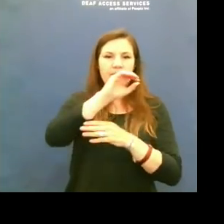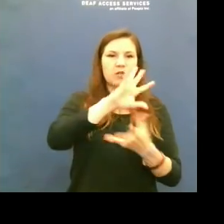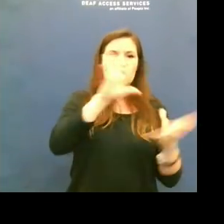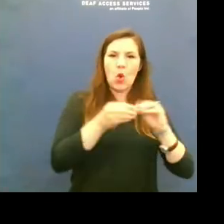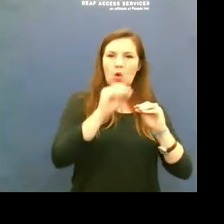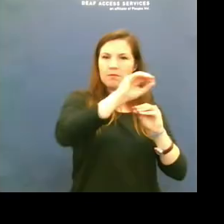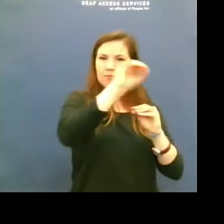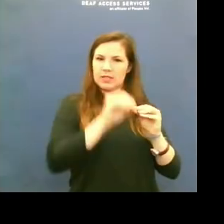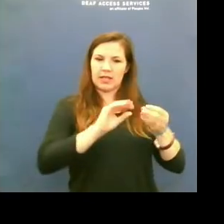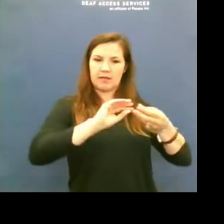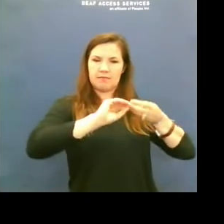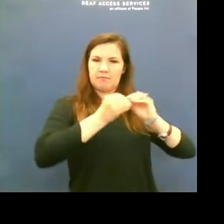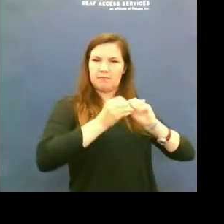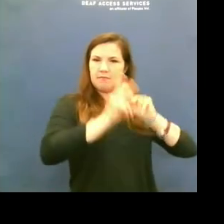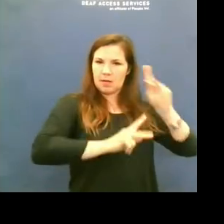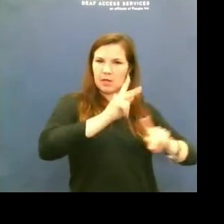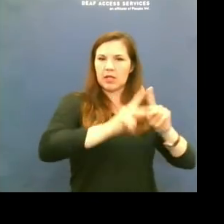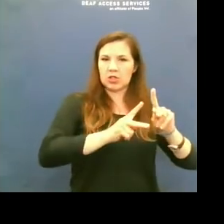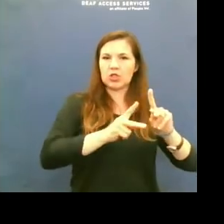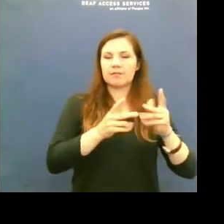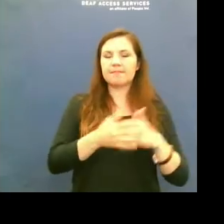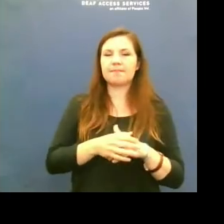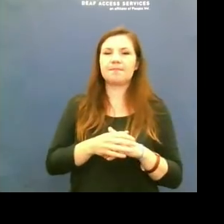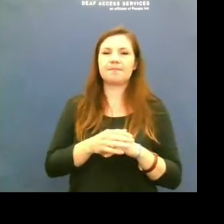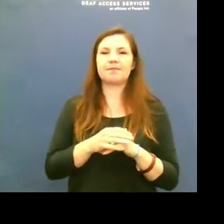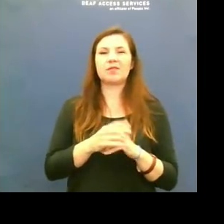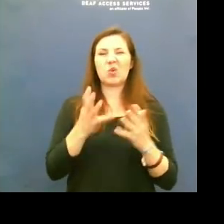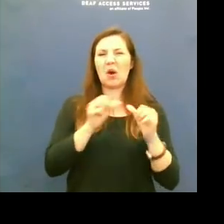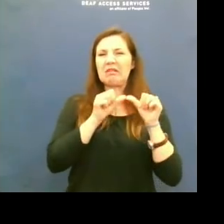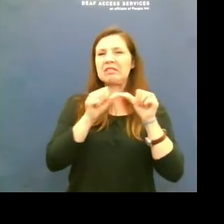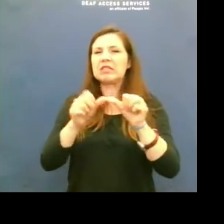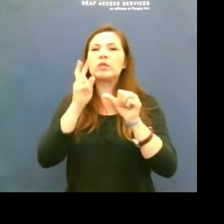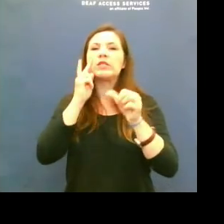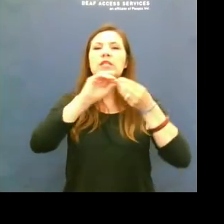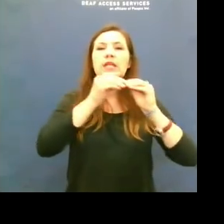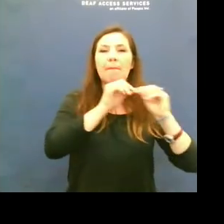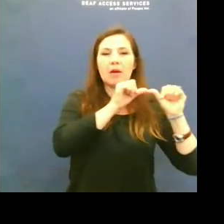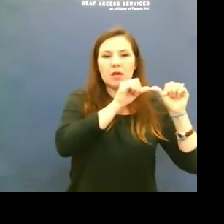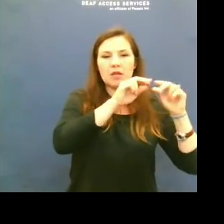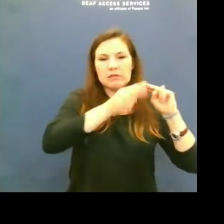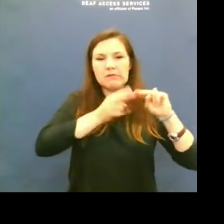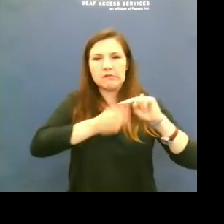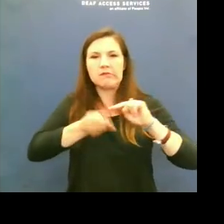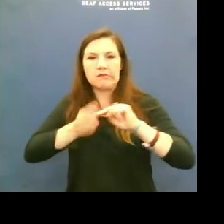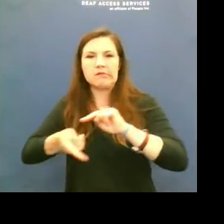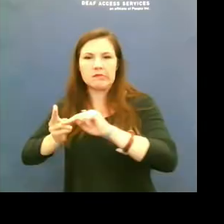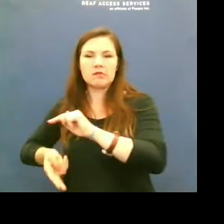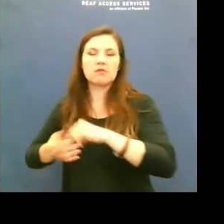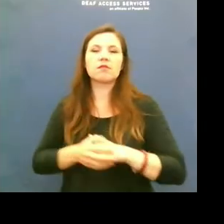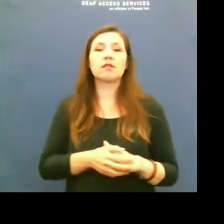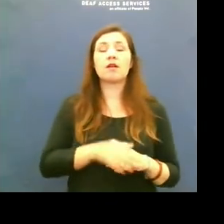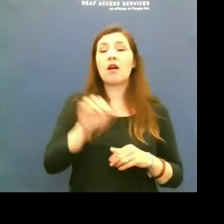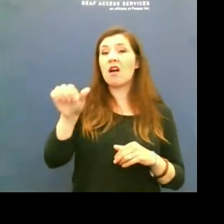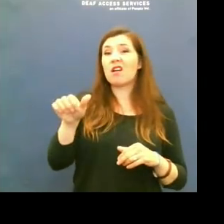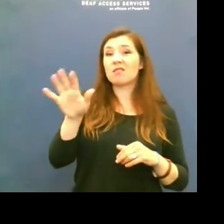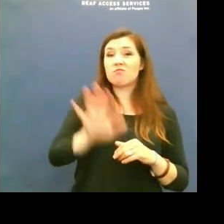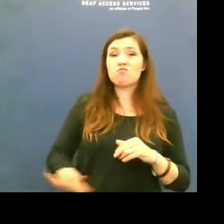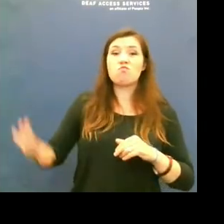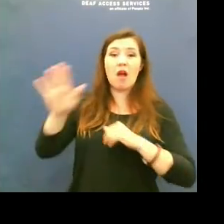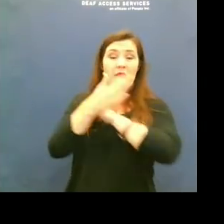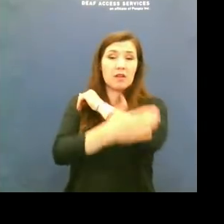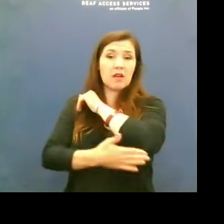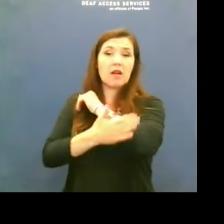Americans in our population. So we want to continue to see that number go down, not go up. Other parts of the country have seen tremendous